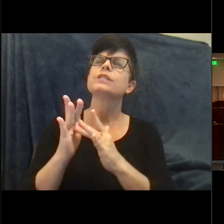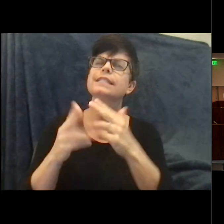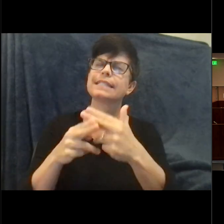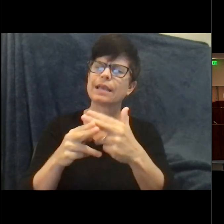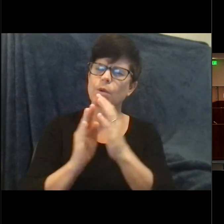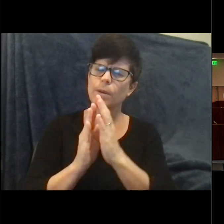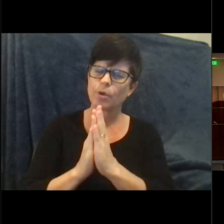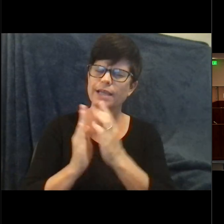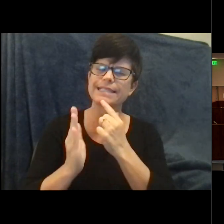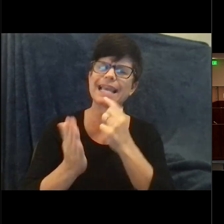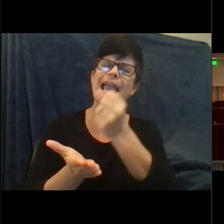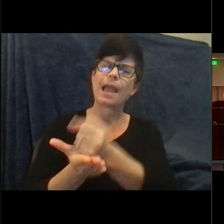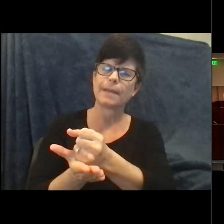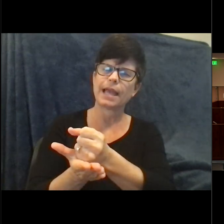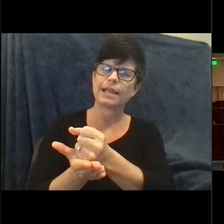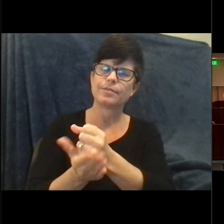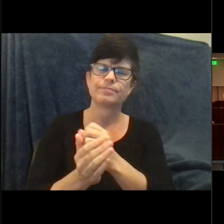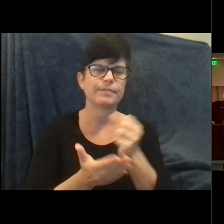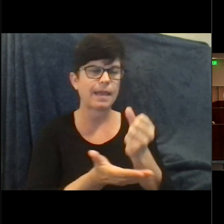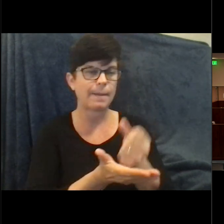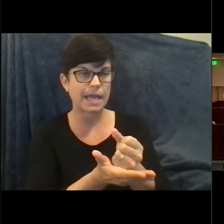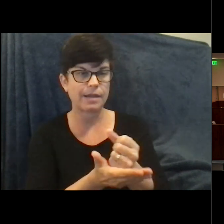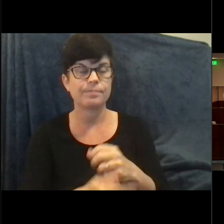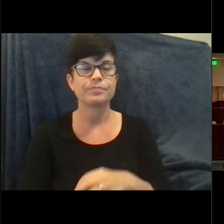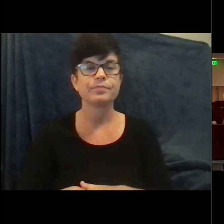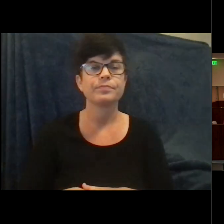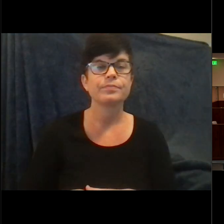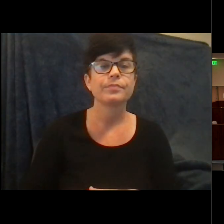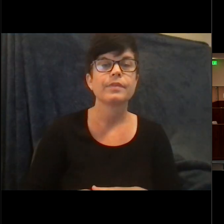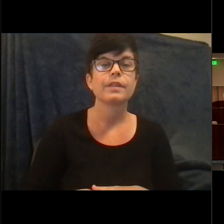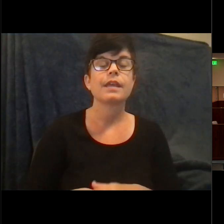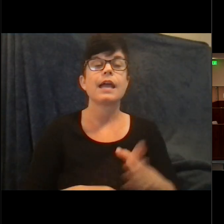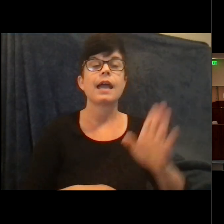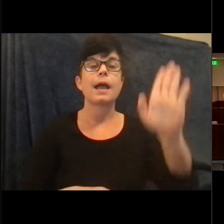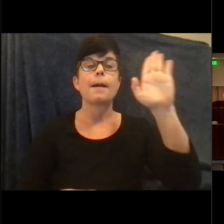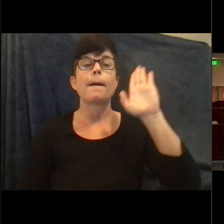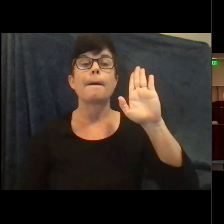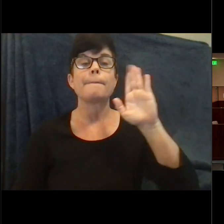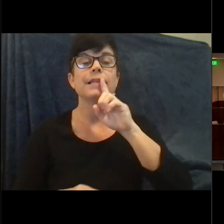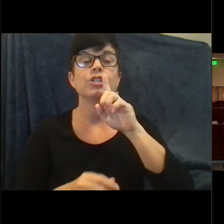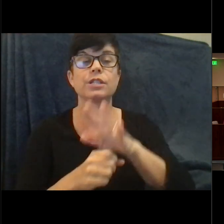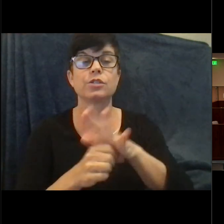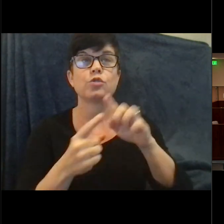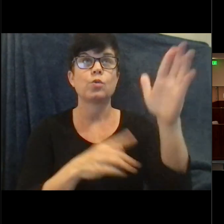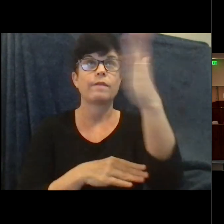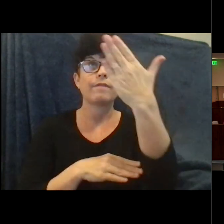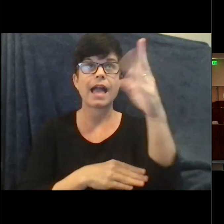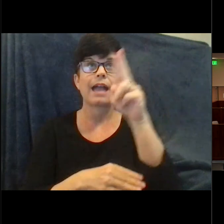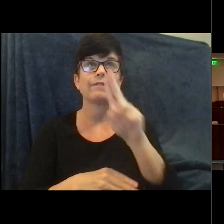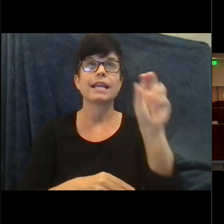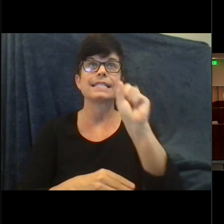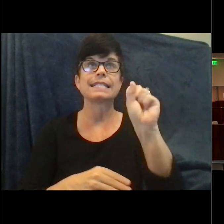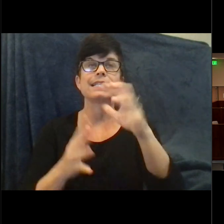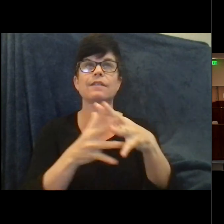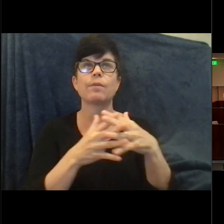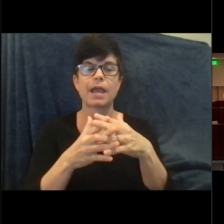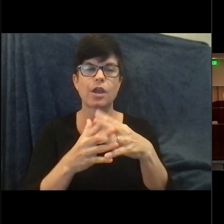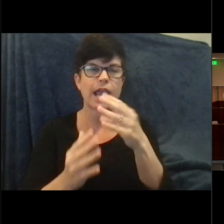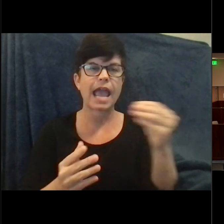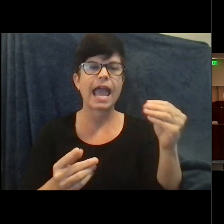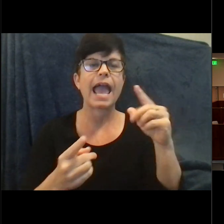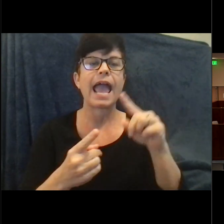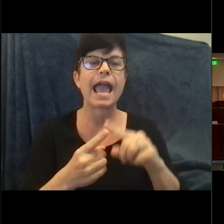amen. Amen. I pledge allegiance to the flag of the United States of America and to the republic